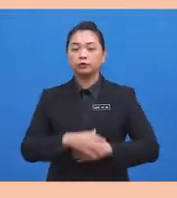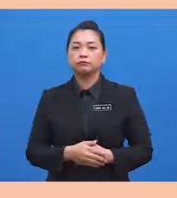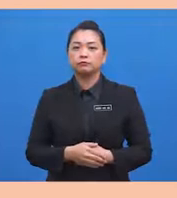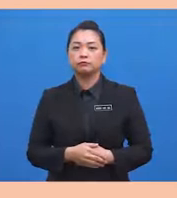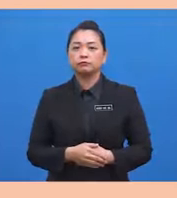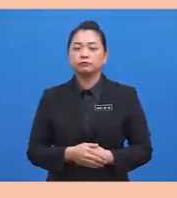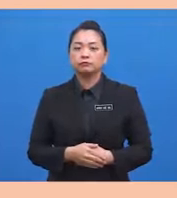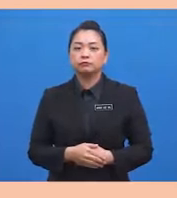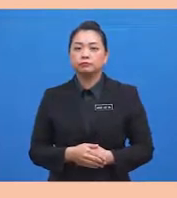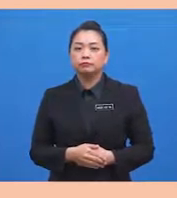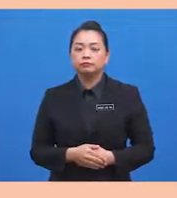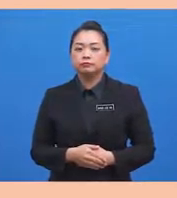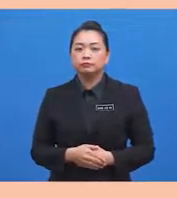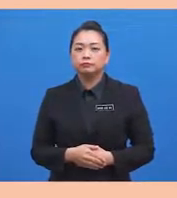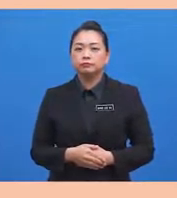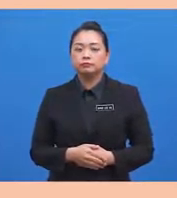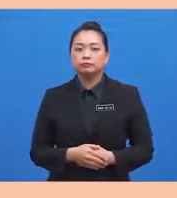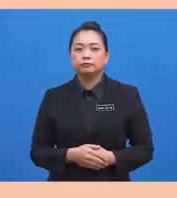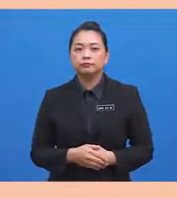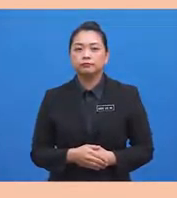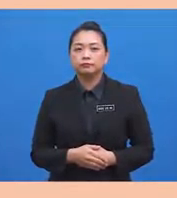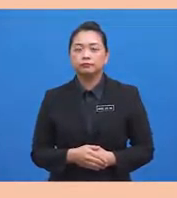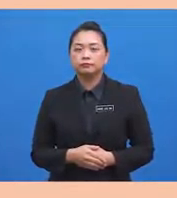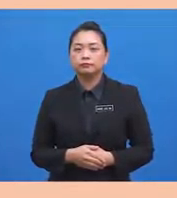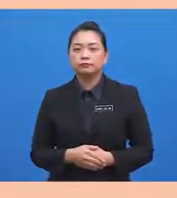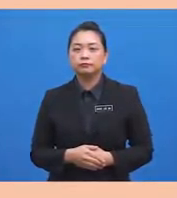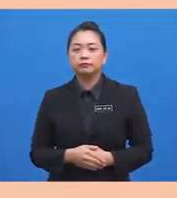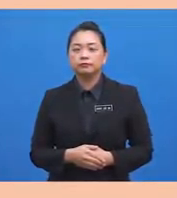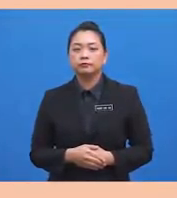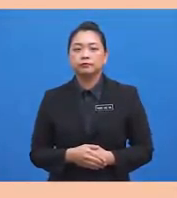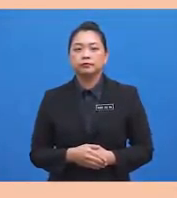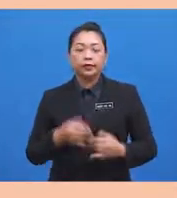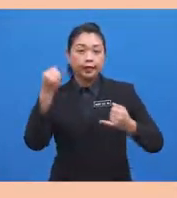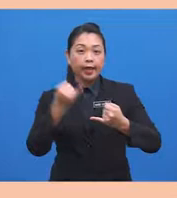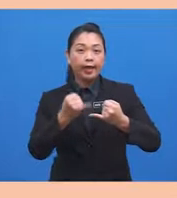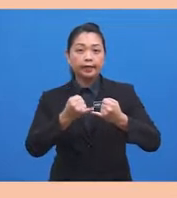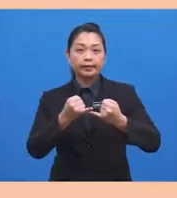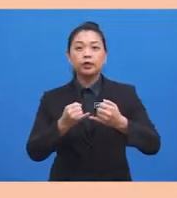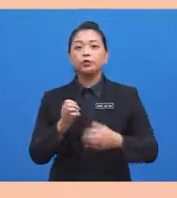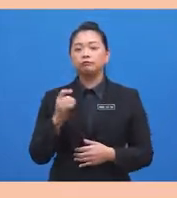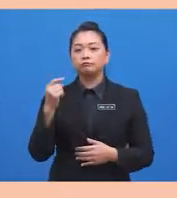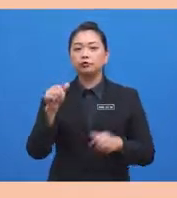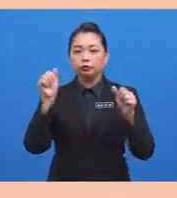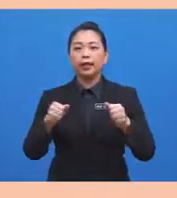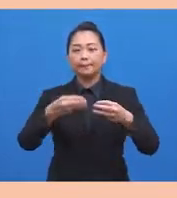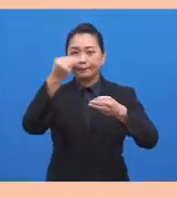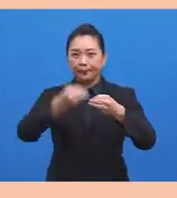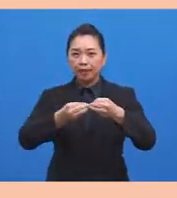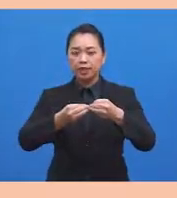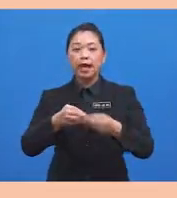this episode? Here are my three expectations of you by the end of this episode. First, you can match at